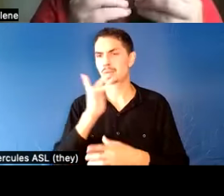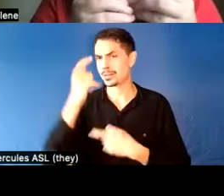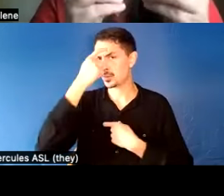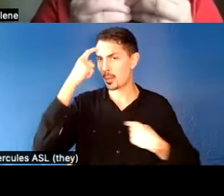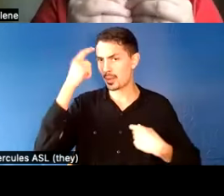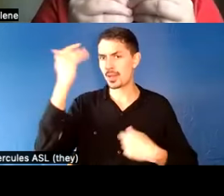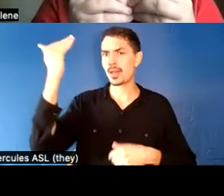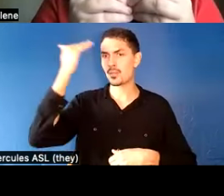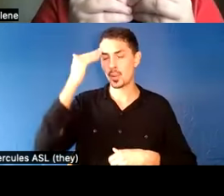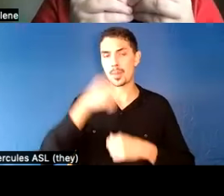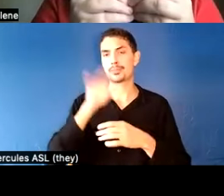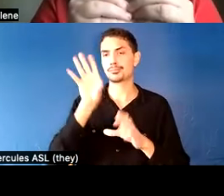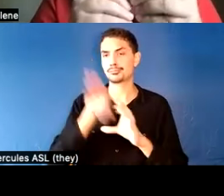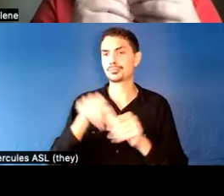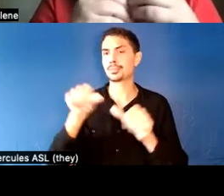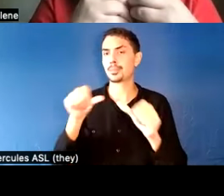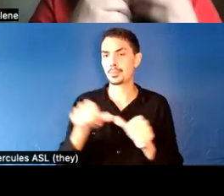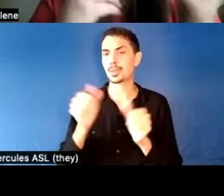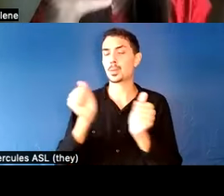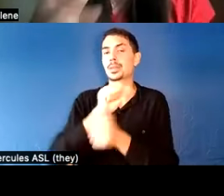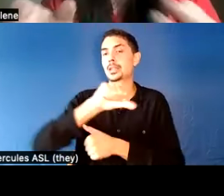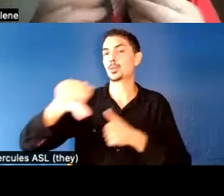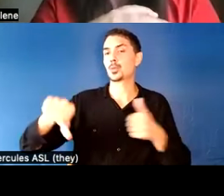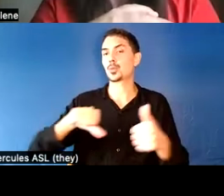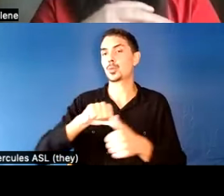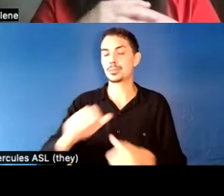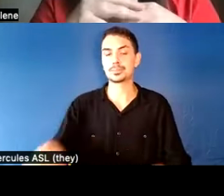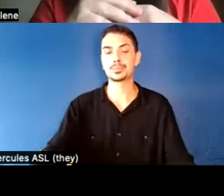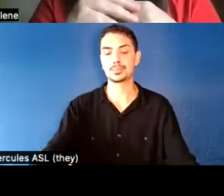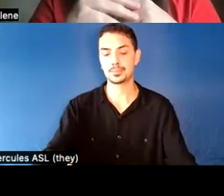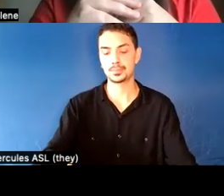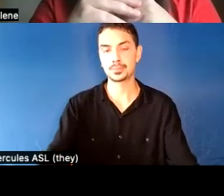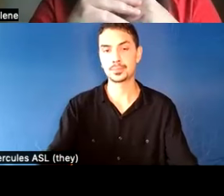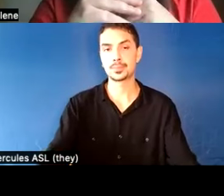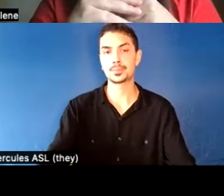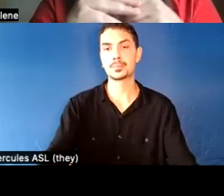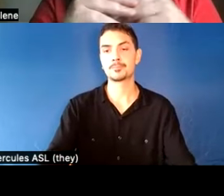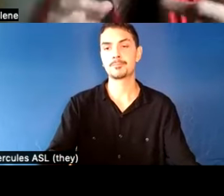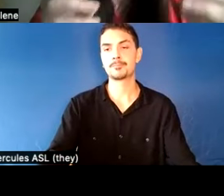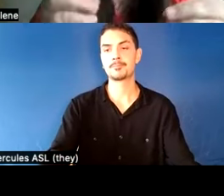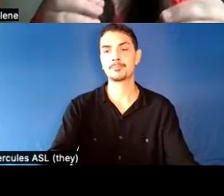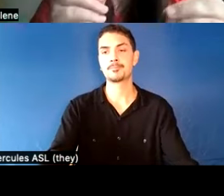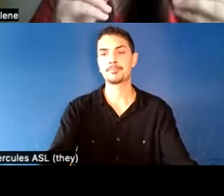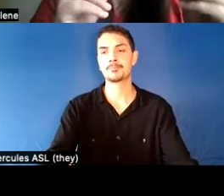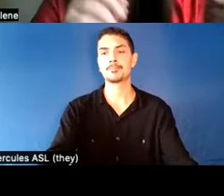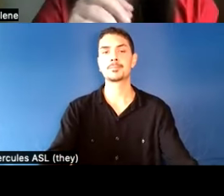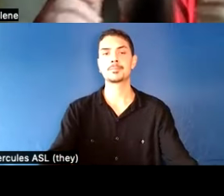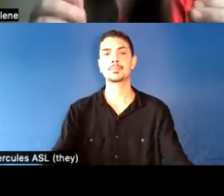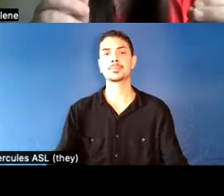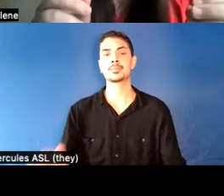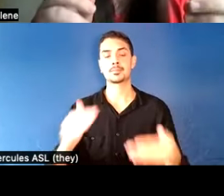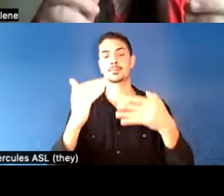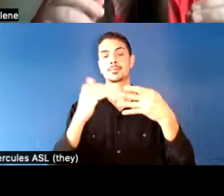be in space and community with each other? Survivor centered. What are those strengths in your